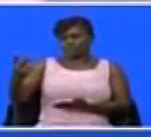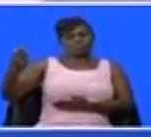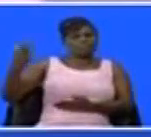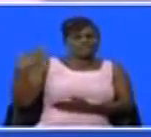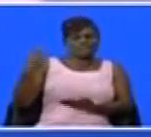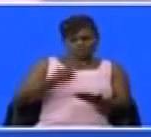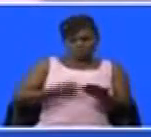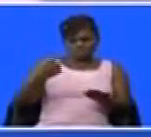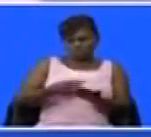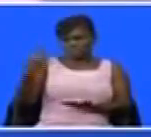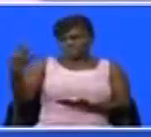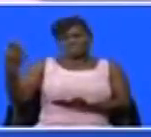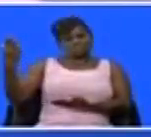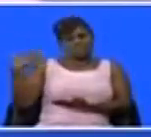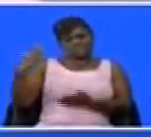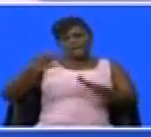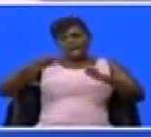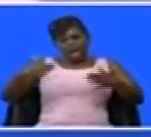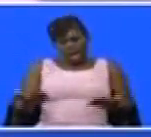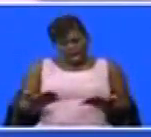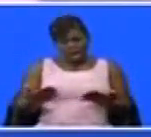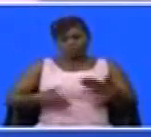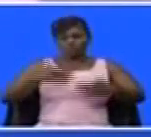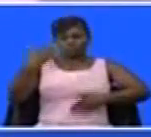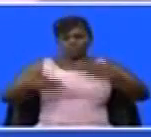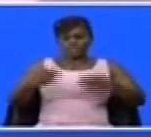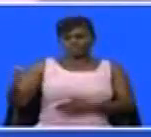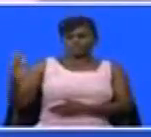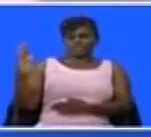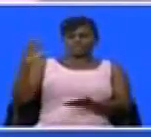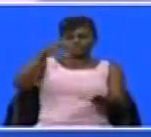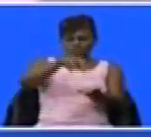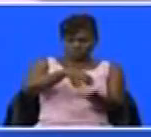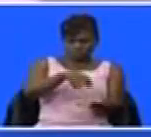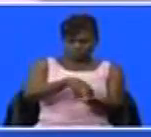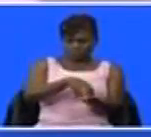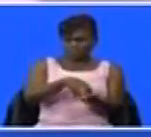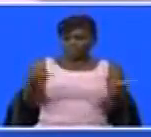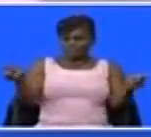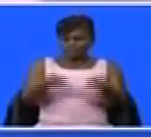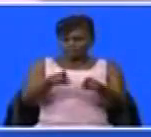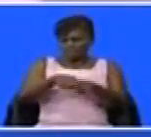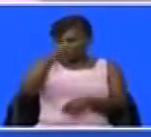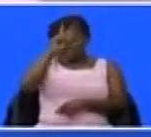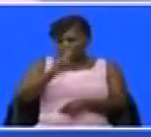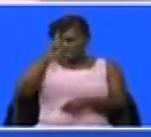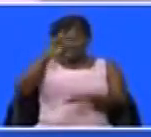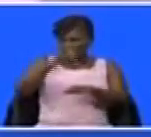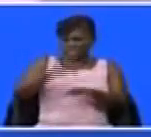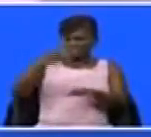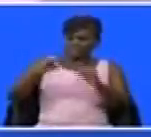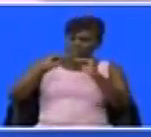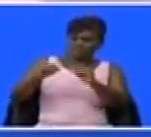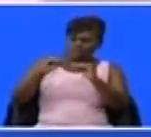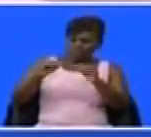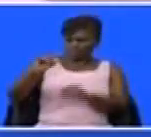ago, on how to respond to security situations. And I'm talking of a serious sensitization where people